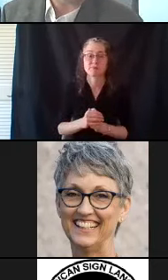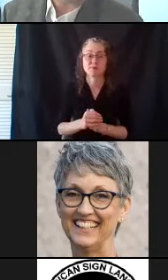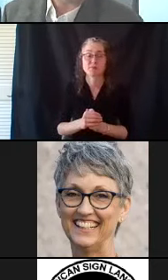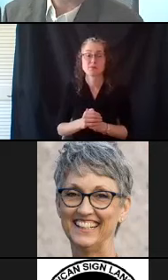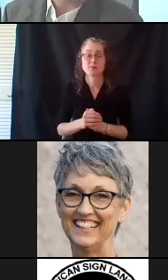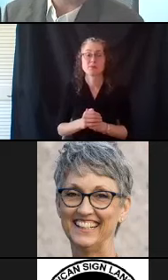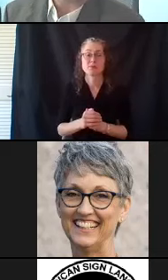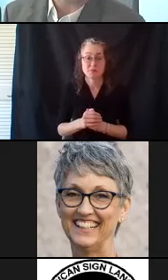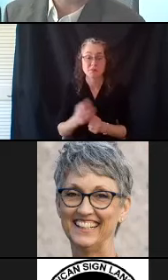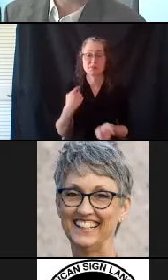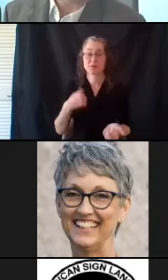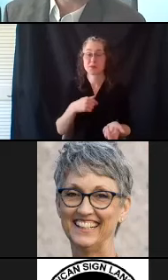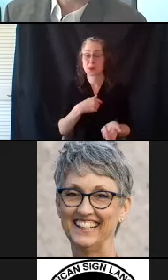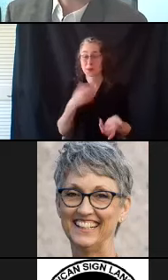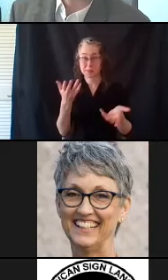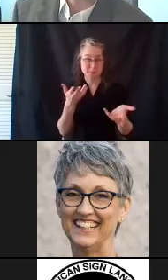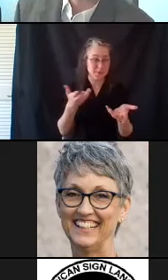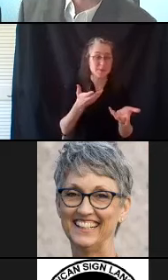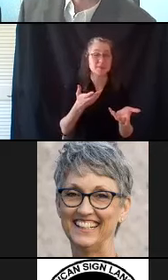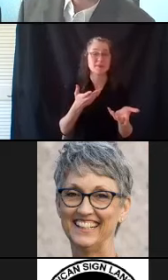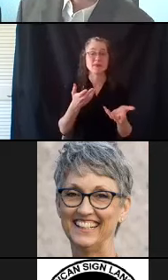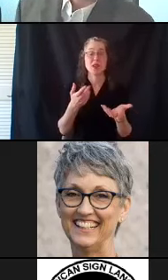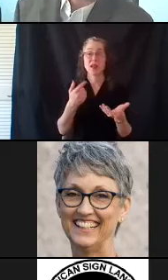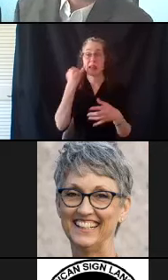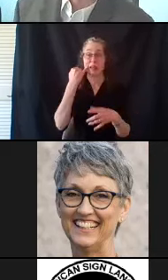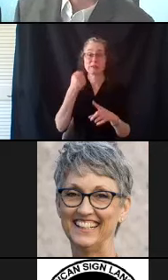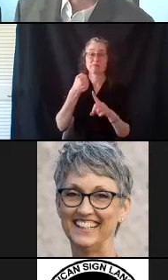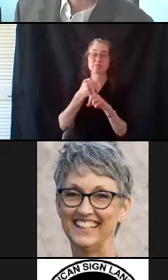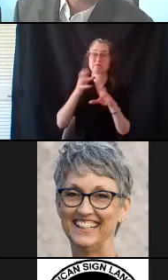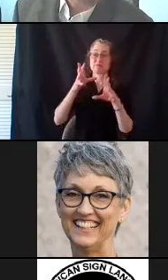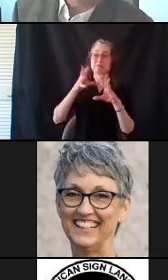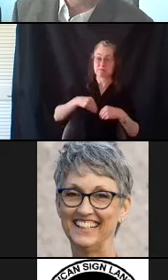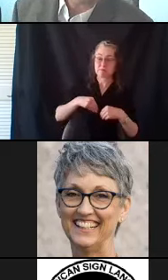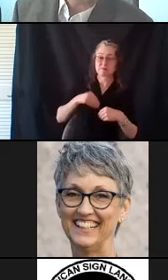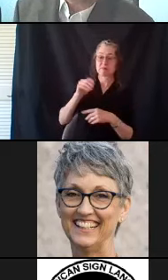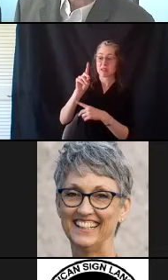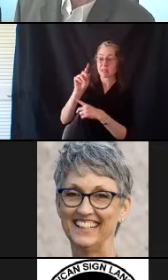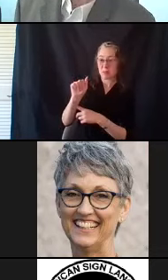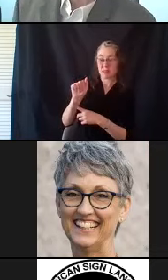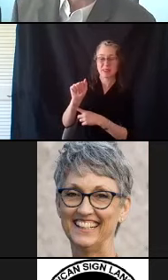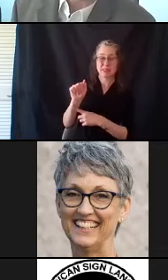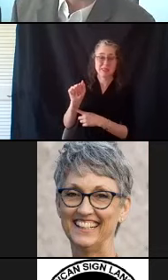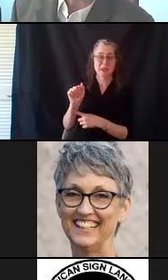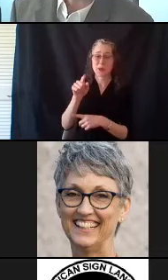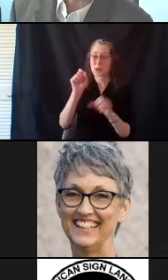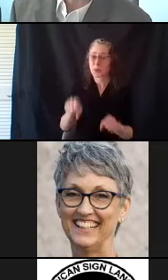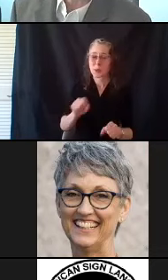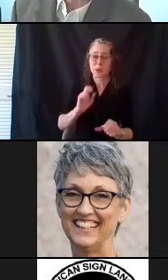what we say is that acquiring a disability is an equal opportunity club. You can join it